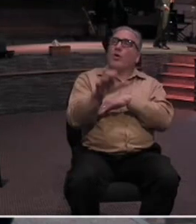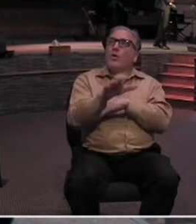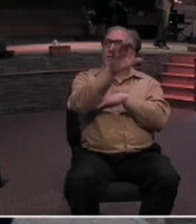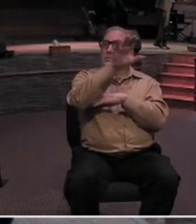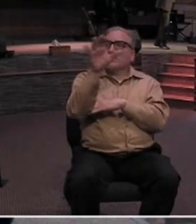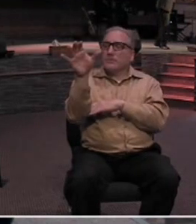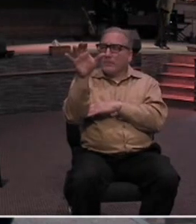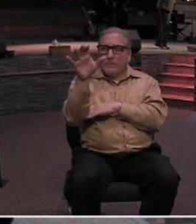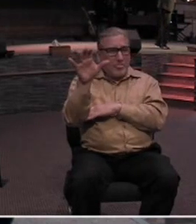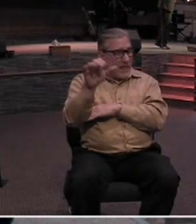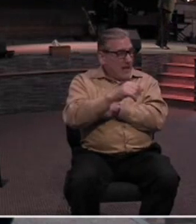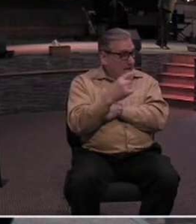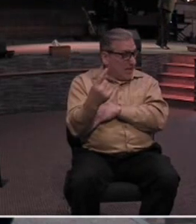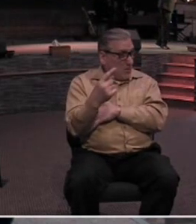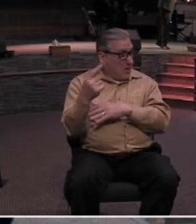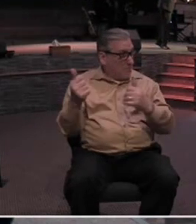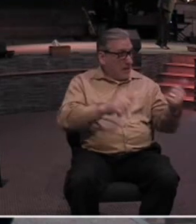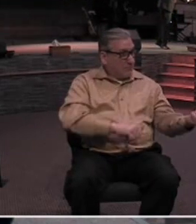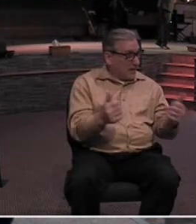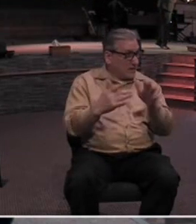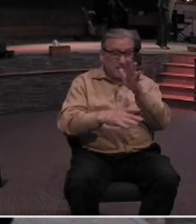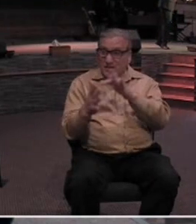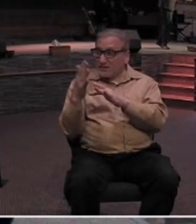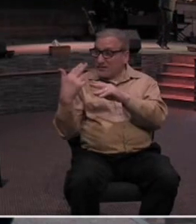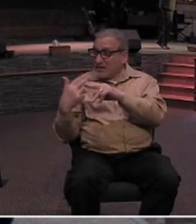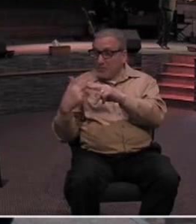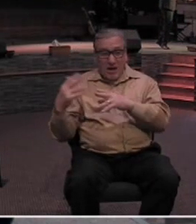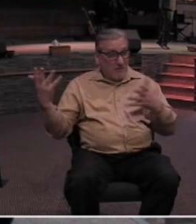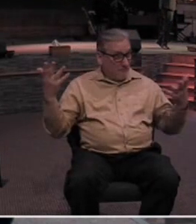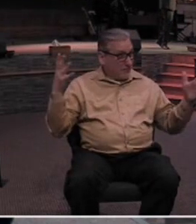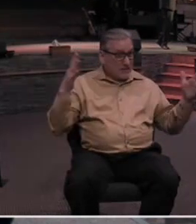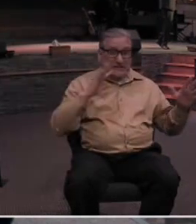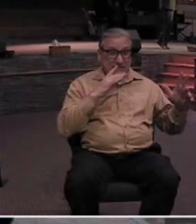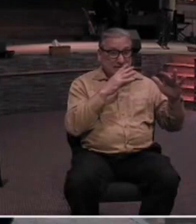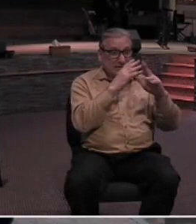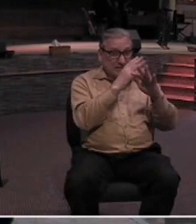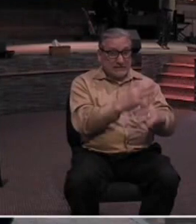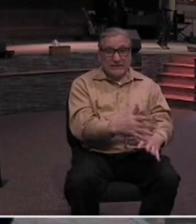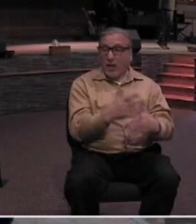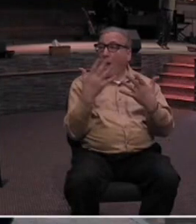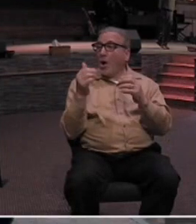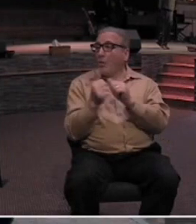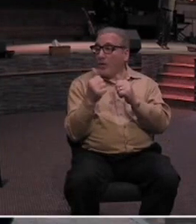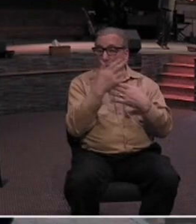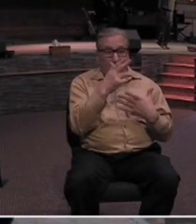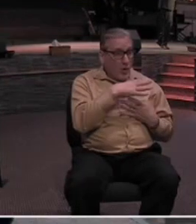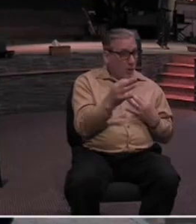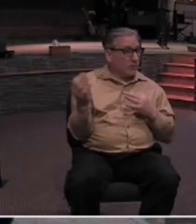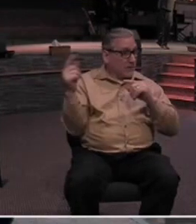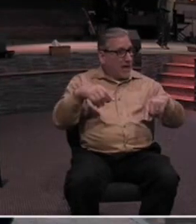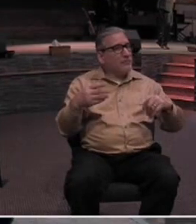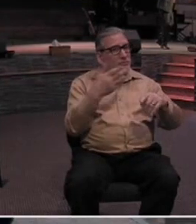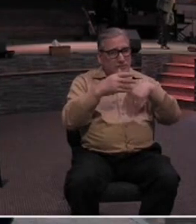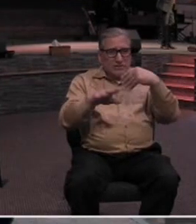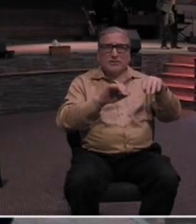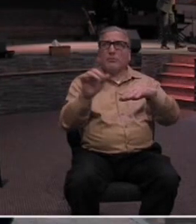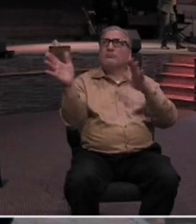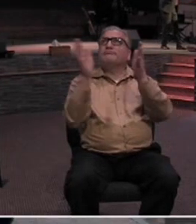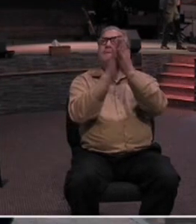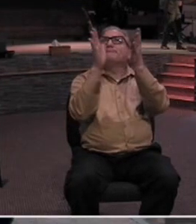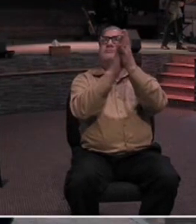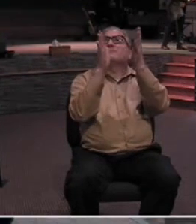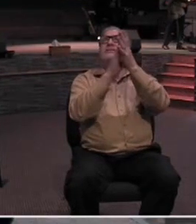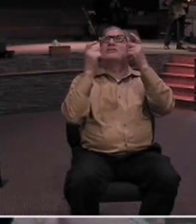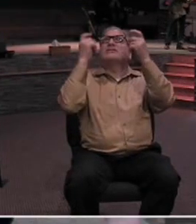Oh, has anybody been baptized in Jesus' name? Have you spoken tongues when the Holy Ghost came? Can somebody clap your hands and can you give God